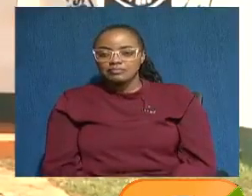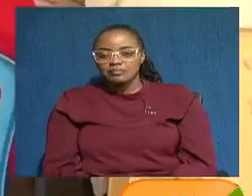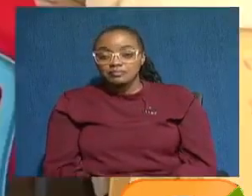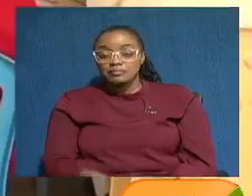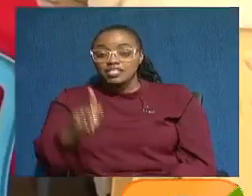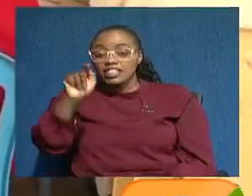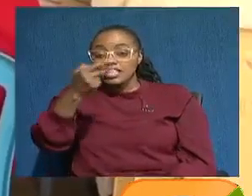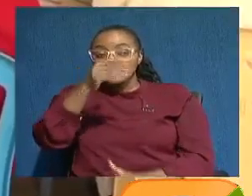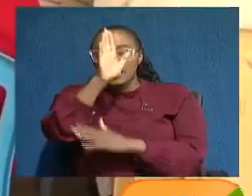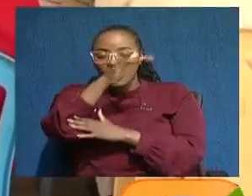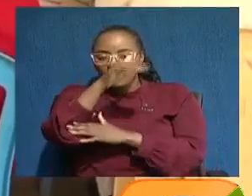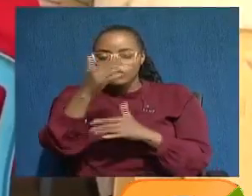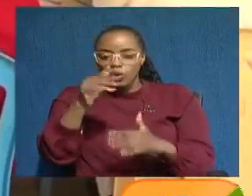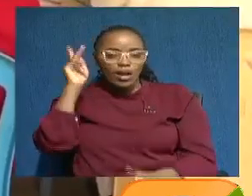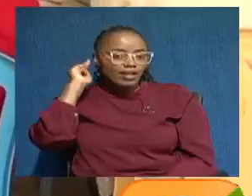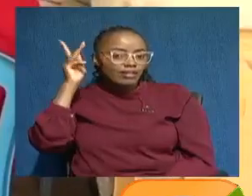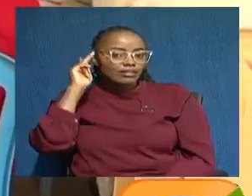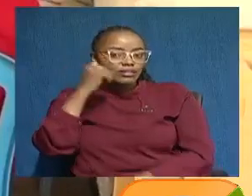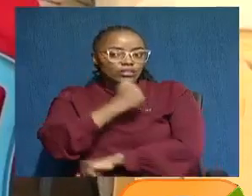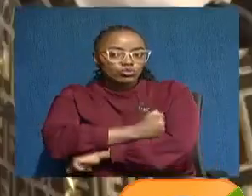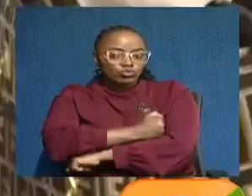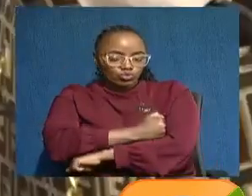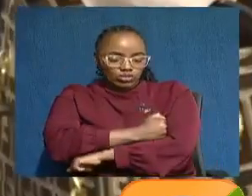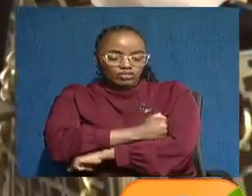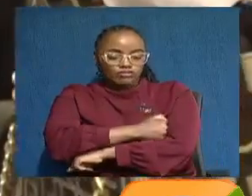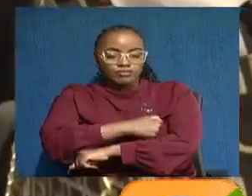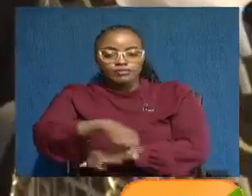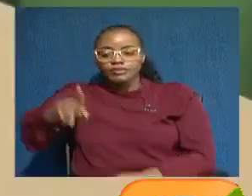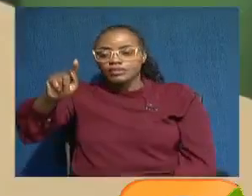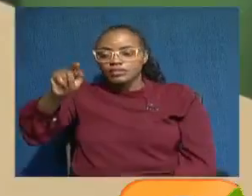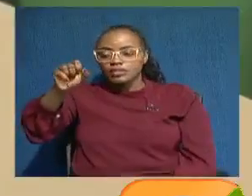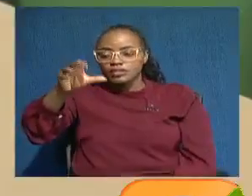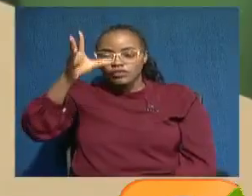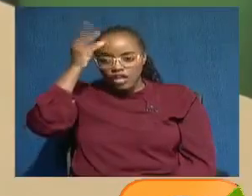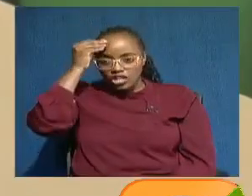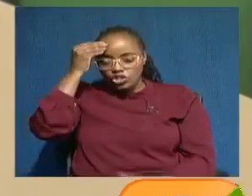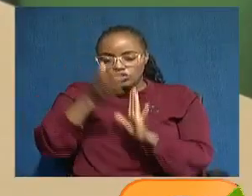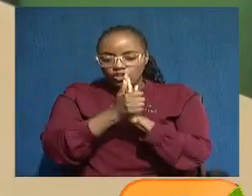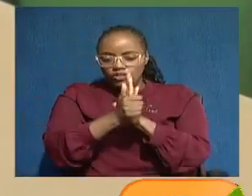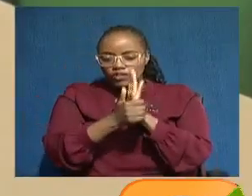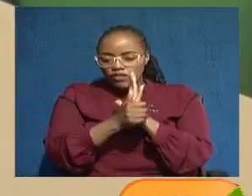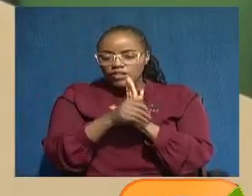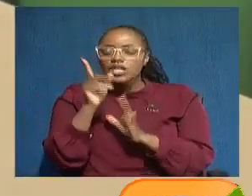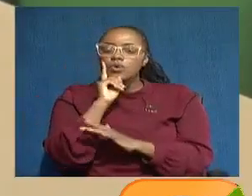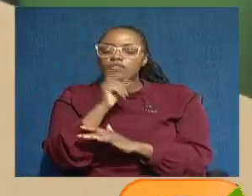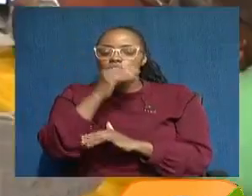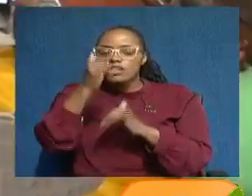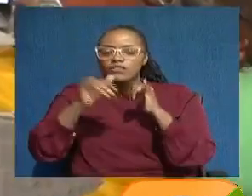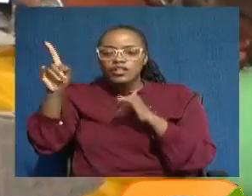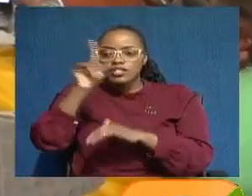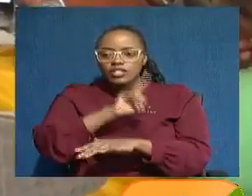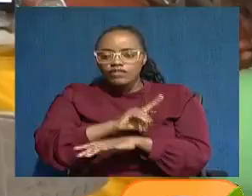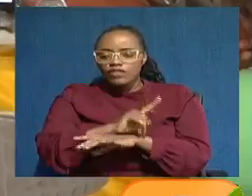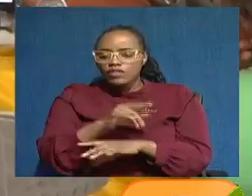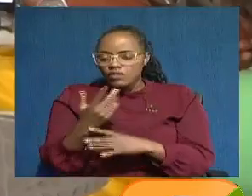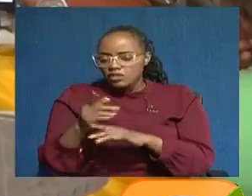Thursday afternoon at the Kisii School, TSC education experts were wrapping up the final day of training